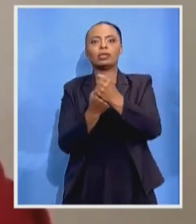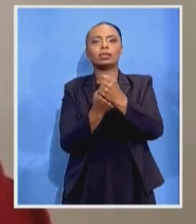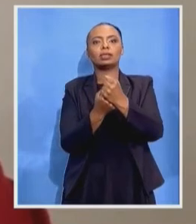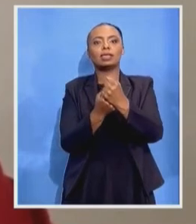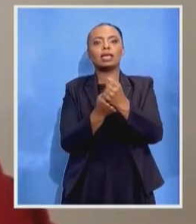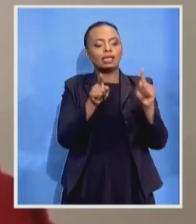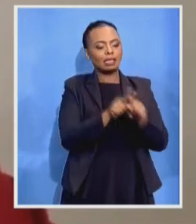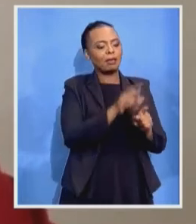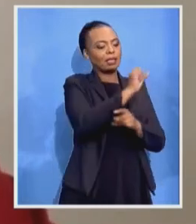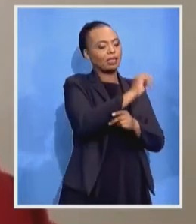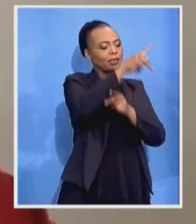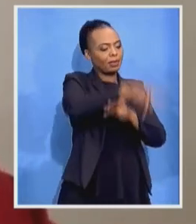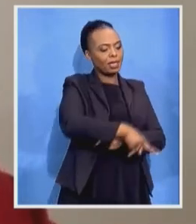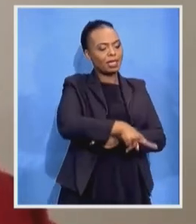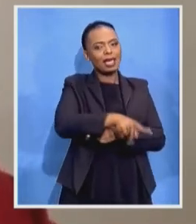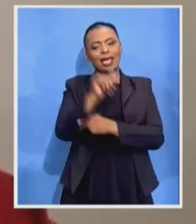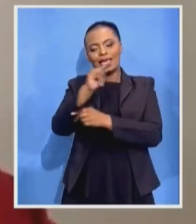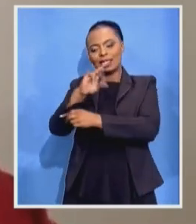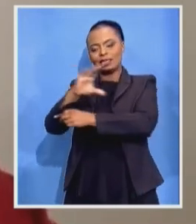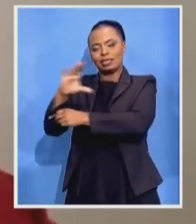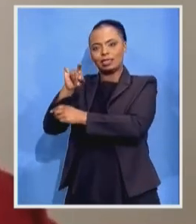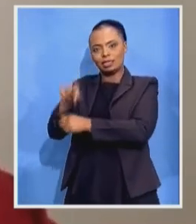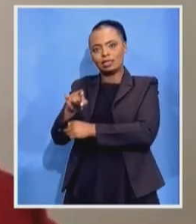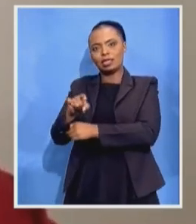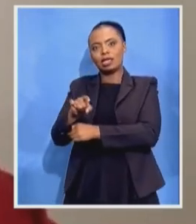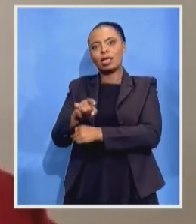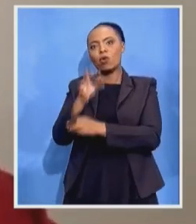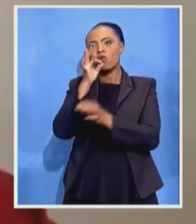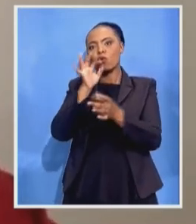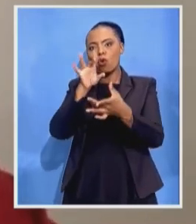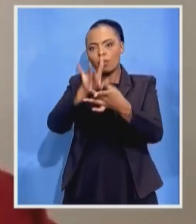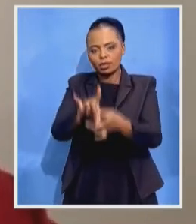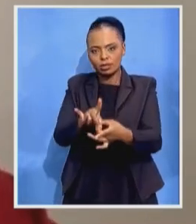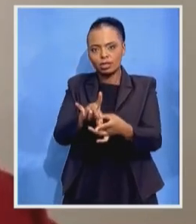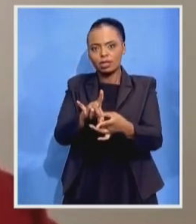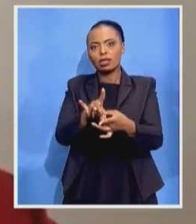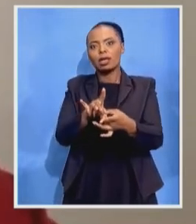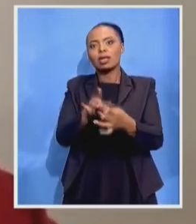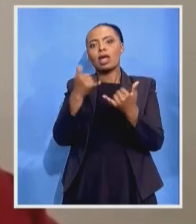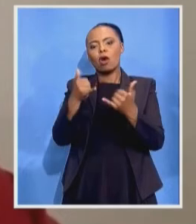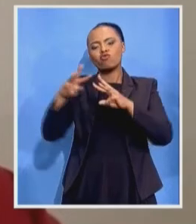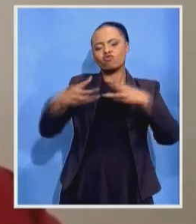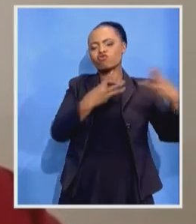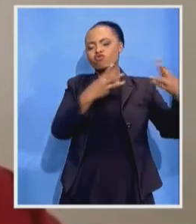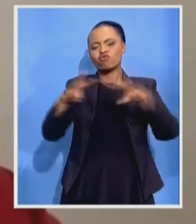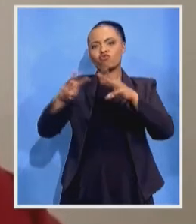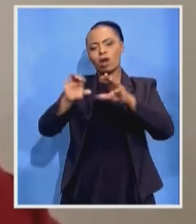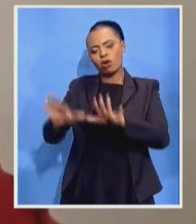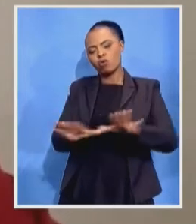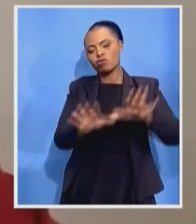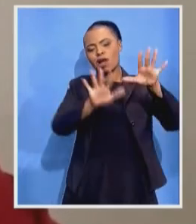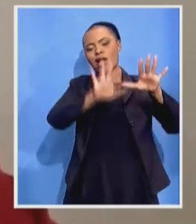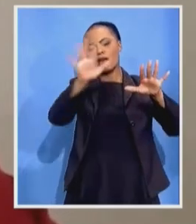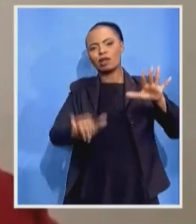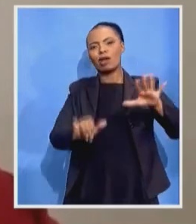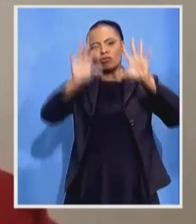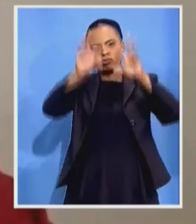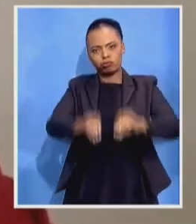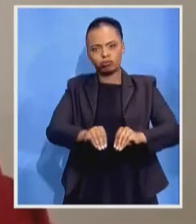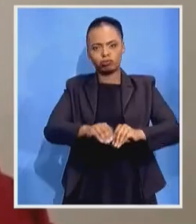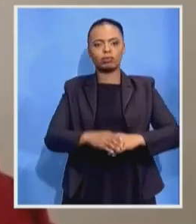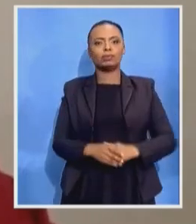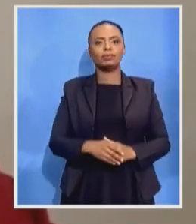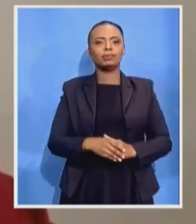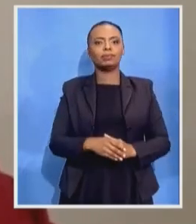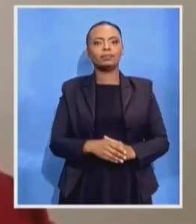to silence the guns on our continent. Central Committee denounced in the strongest possible